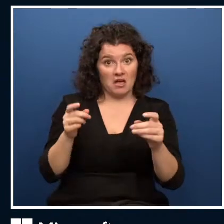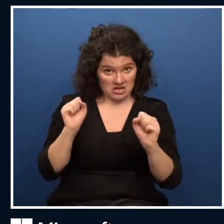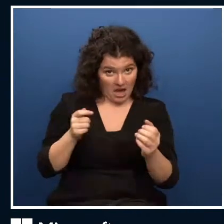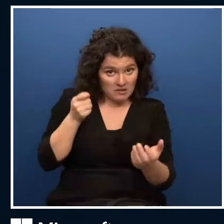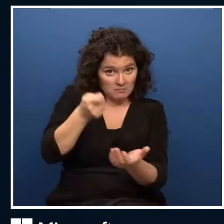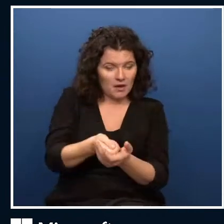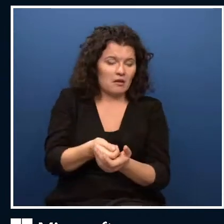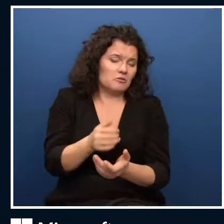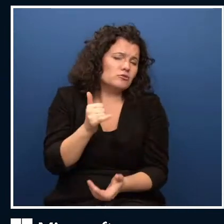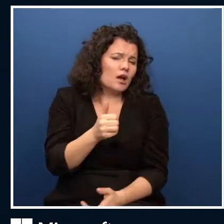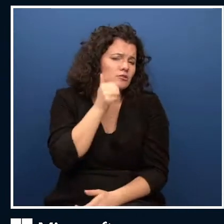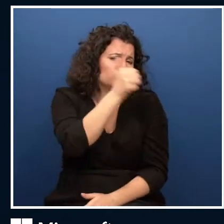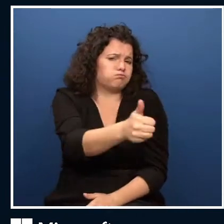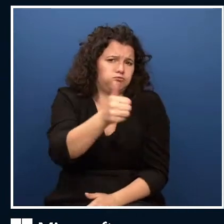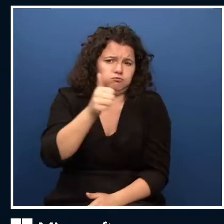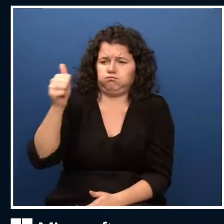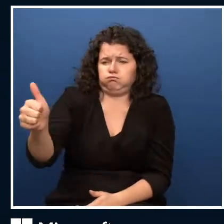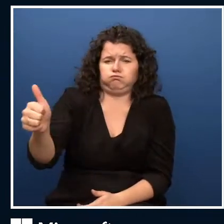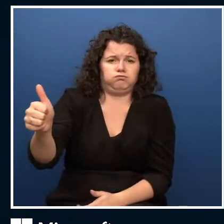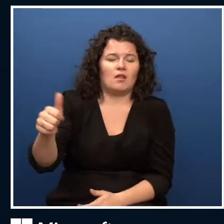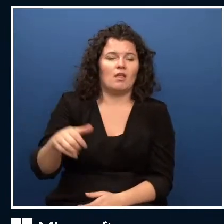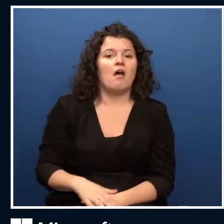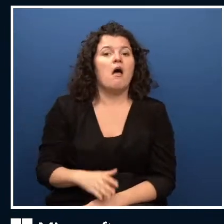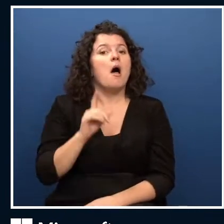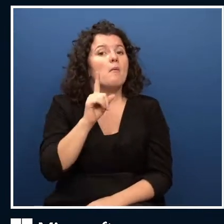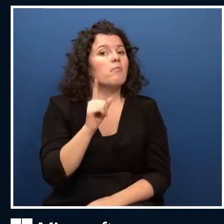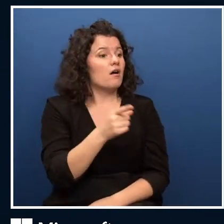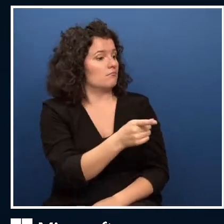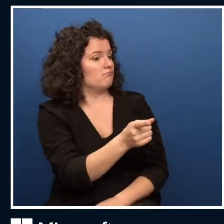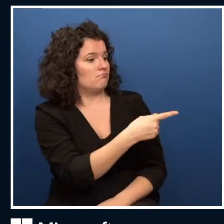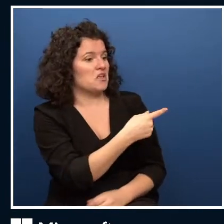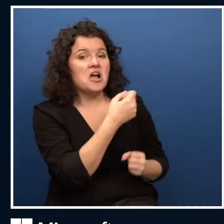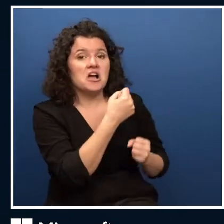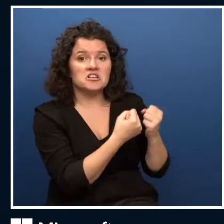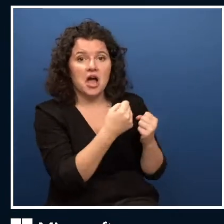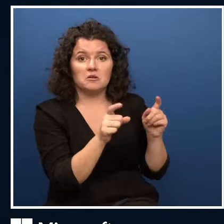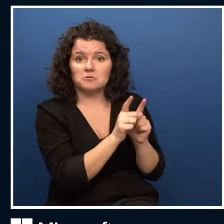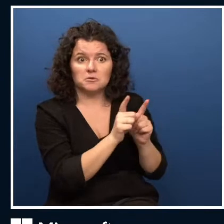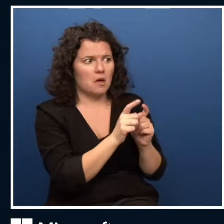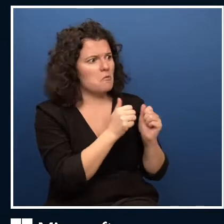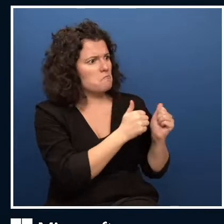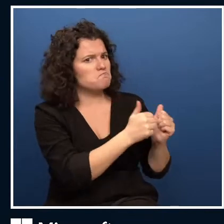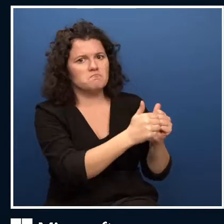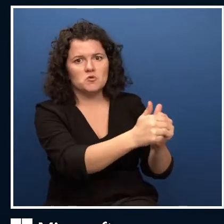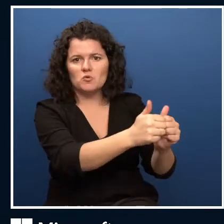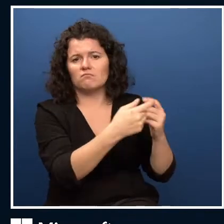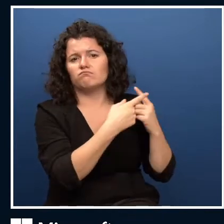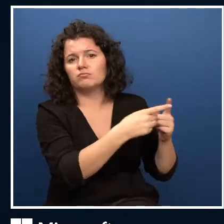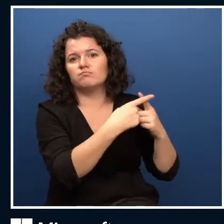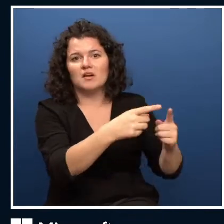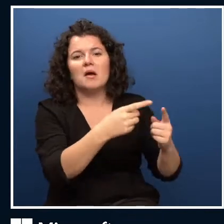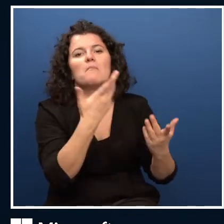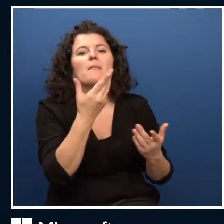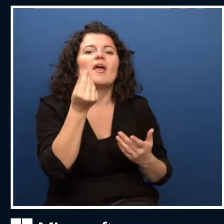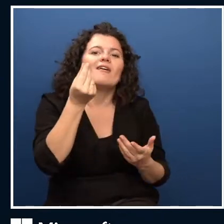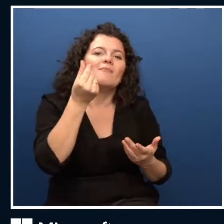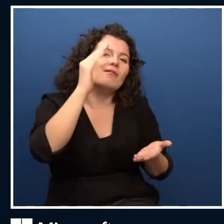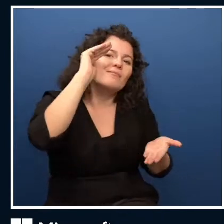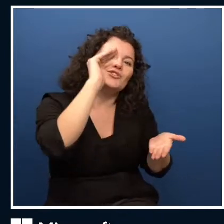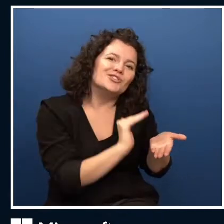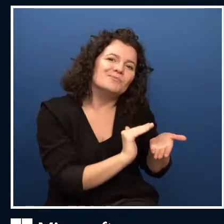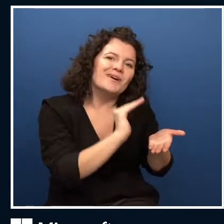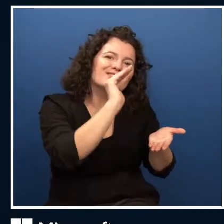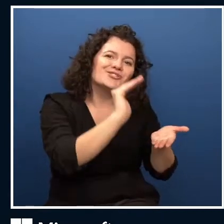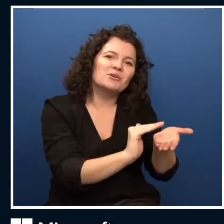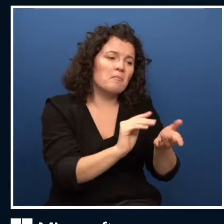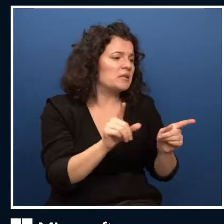that have, there's other cars that are also great cars, right? That are not as expensive. So it's the same thing where I think you can